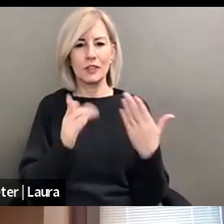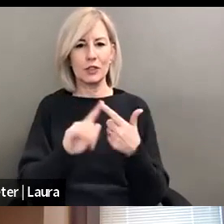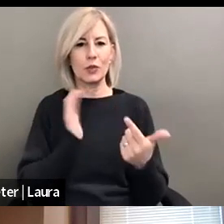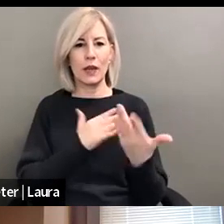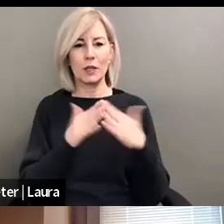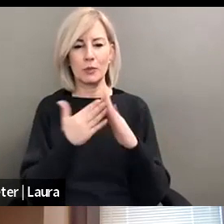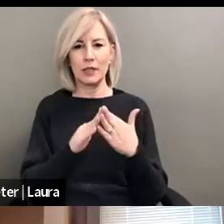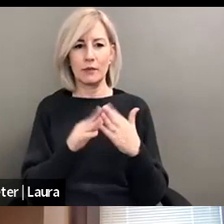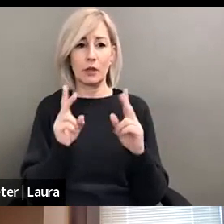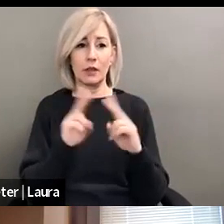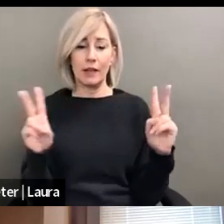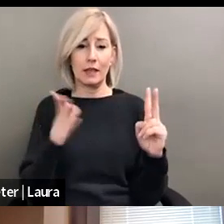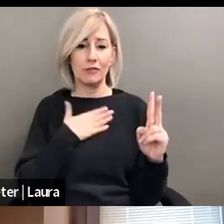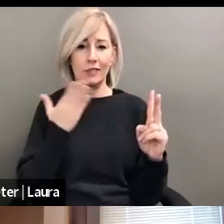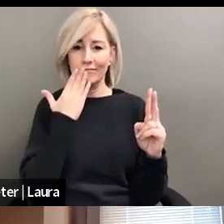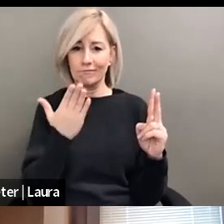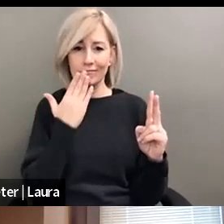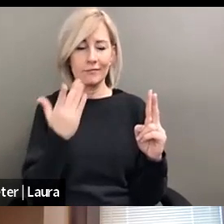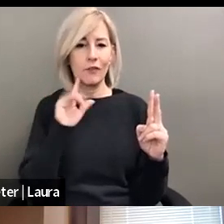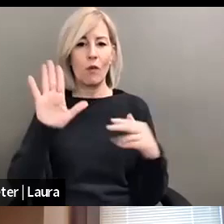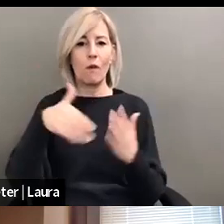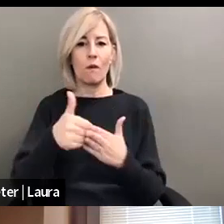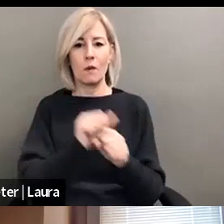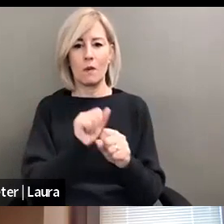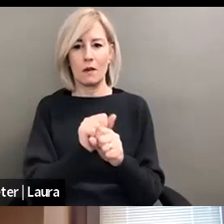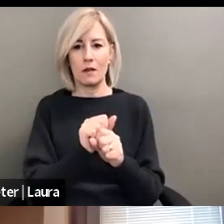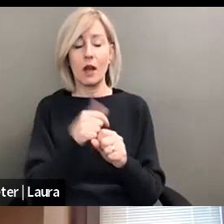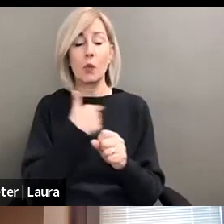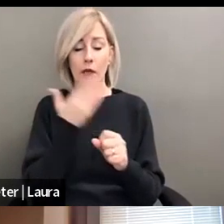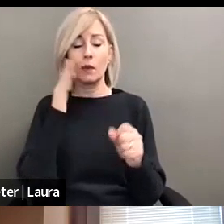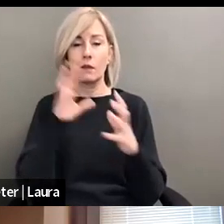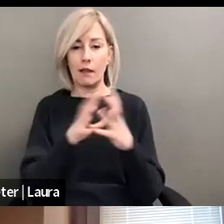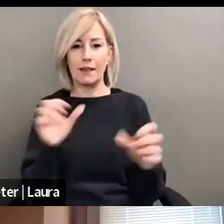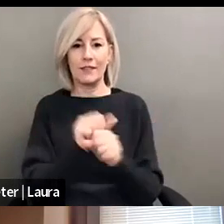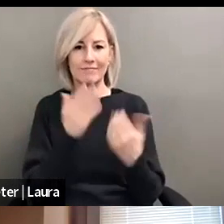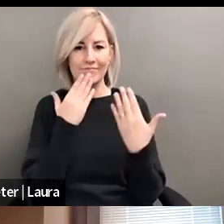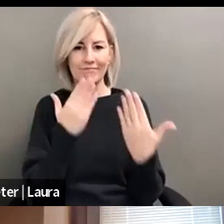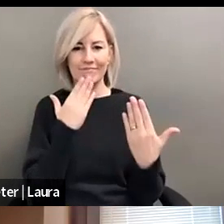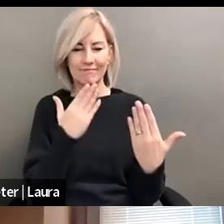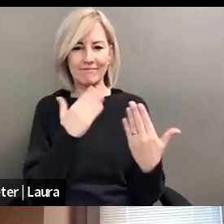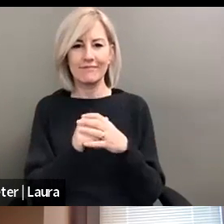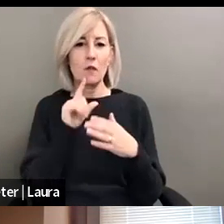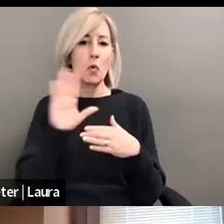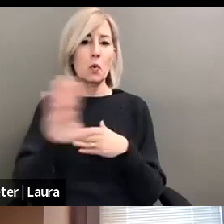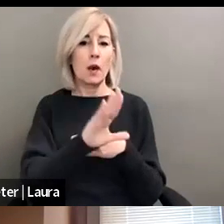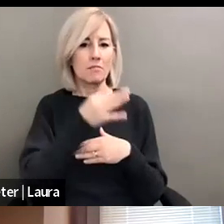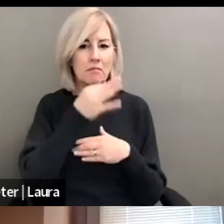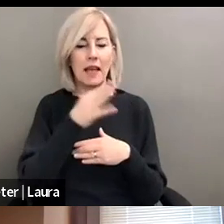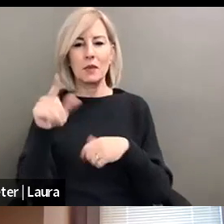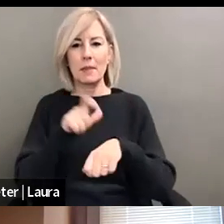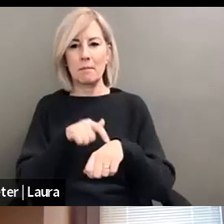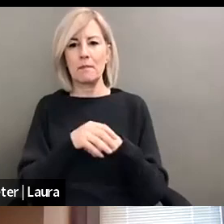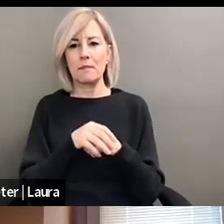We are incredibly grateful for all the work that you do, and we know it's a lot. So thank you for your expertise and your